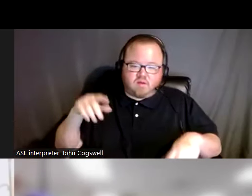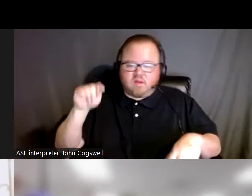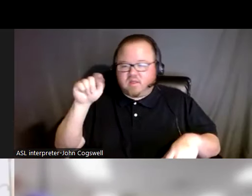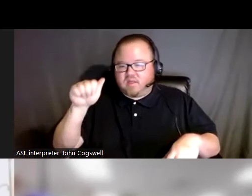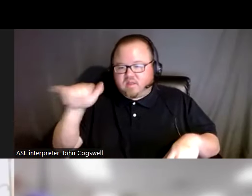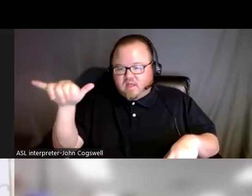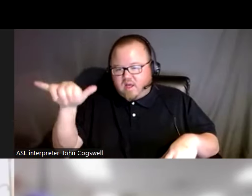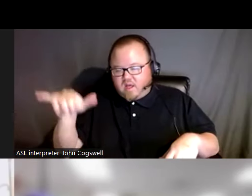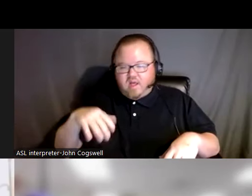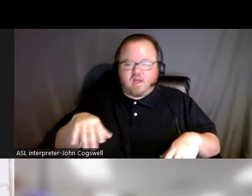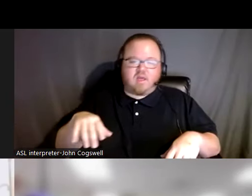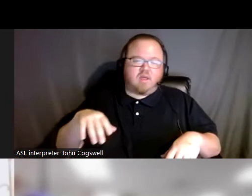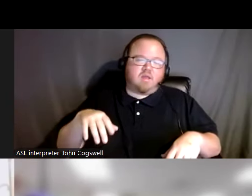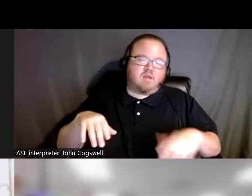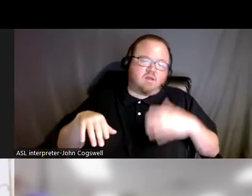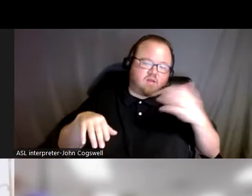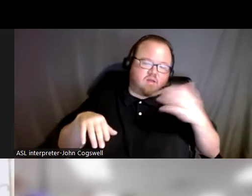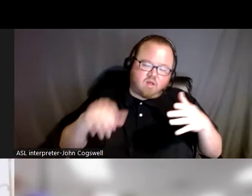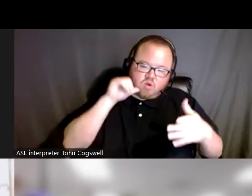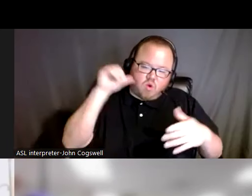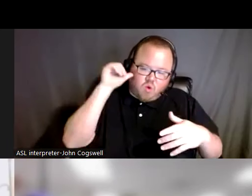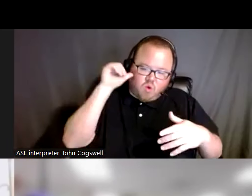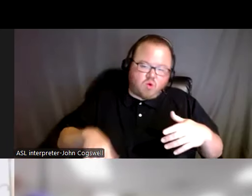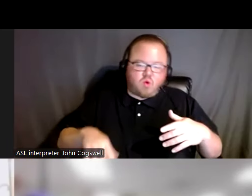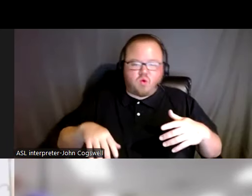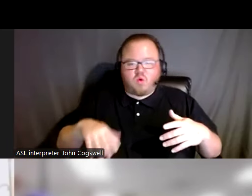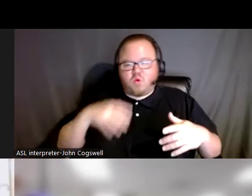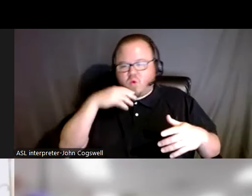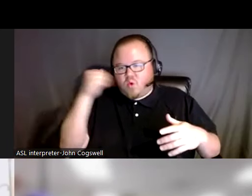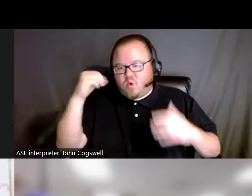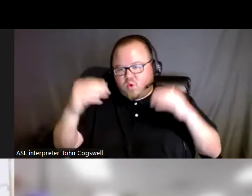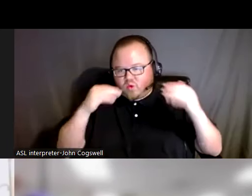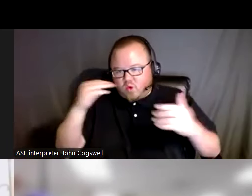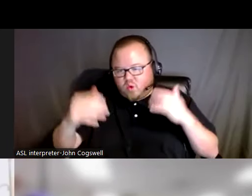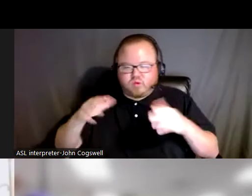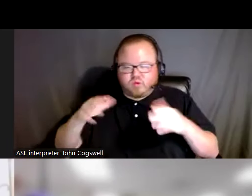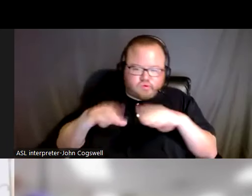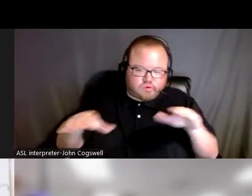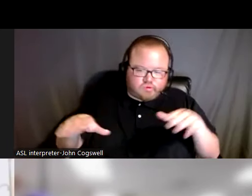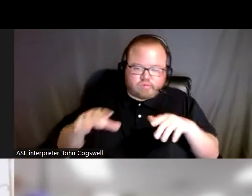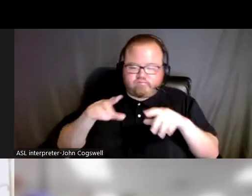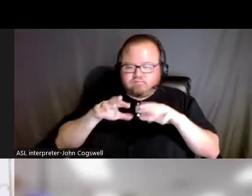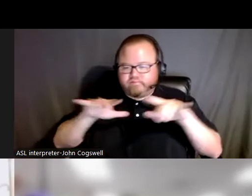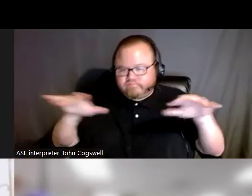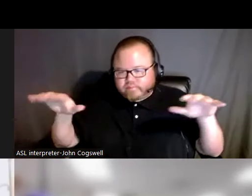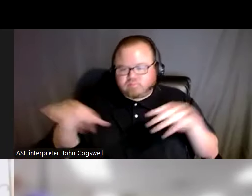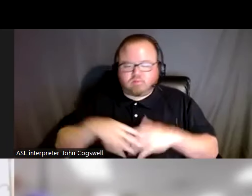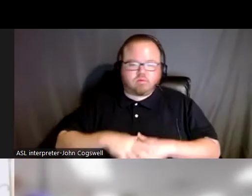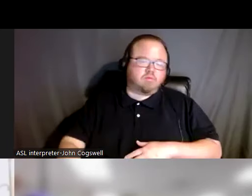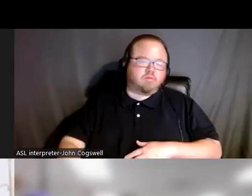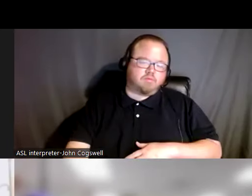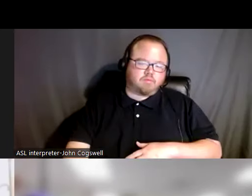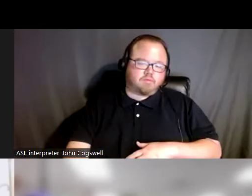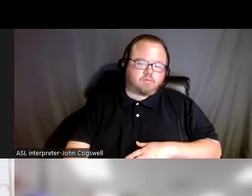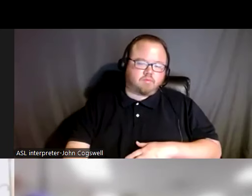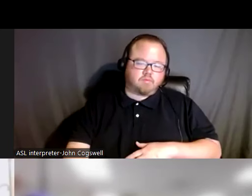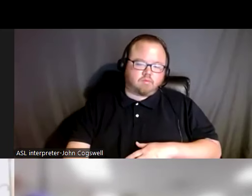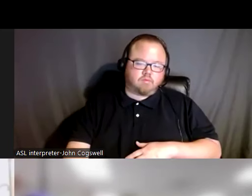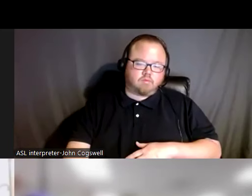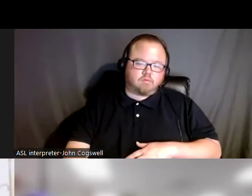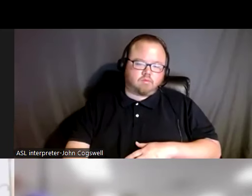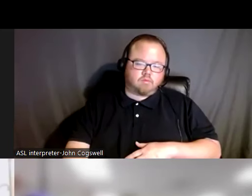population, followed by adults. We have older adults, children. We have quite a spread there too. And let's see